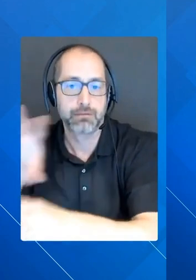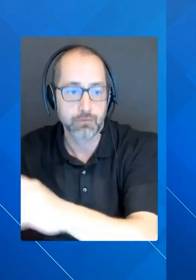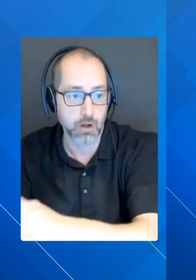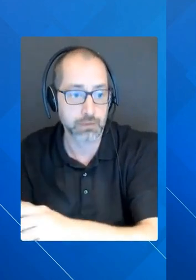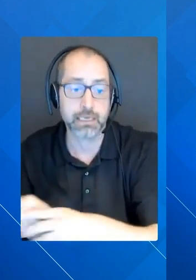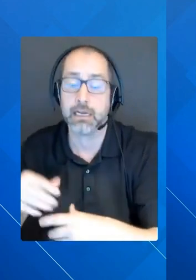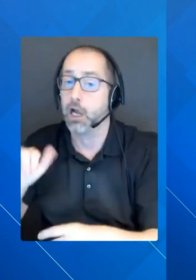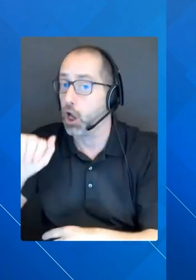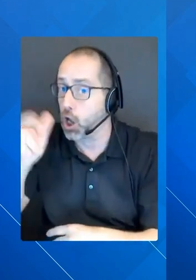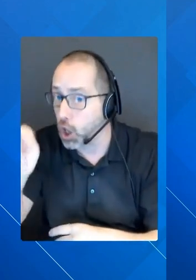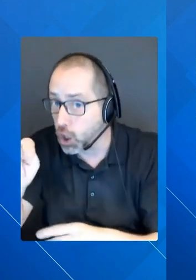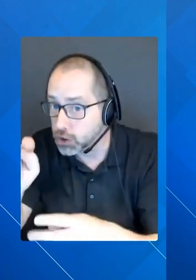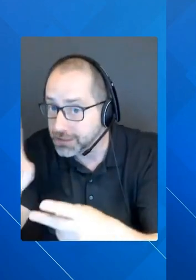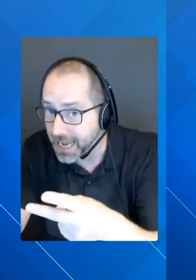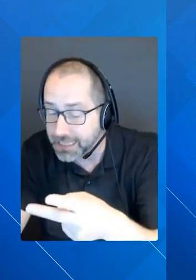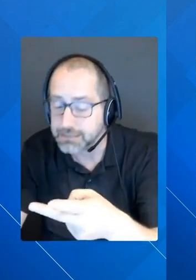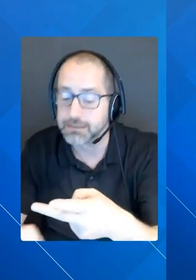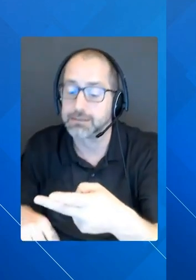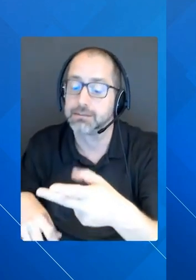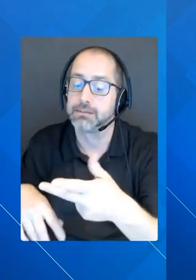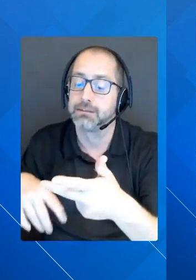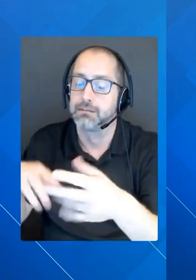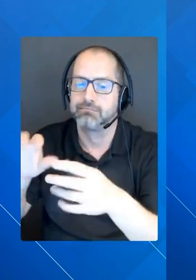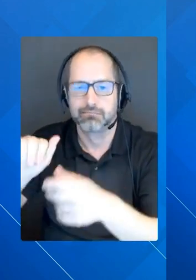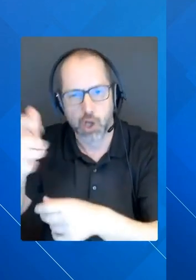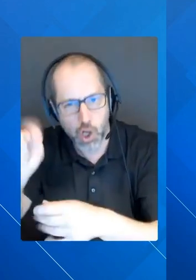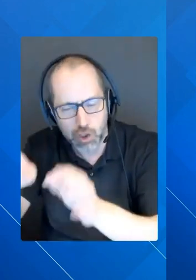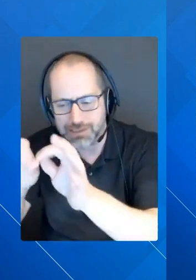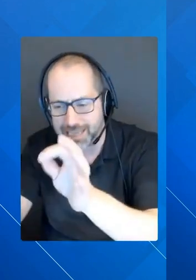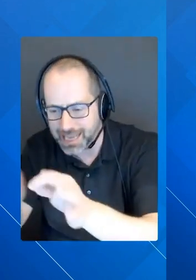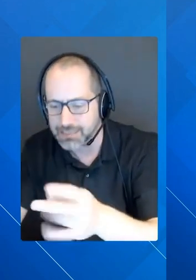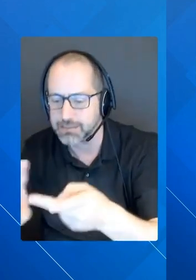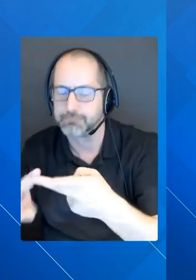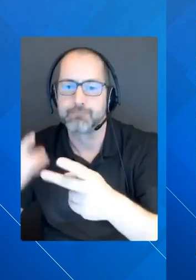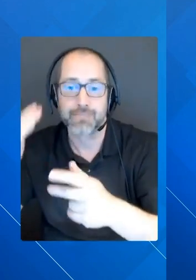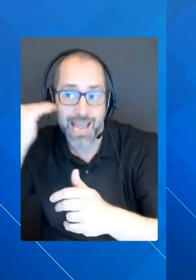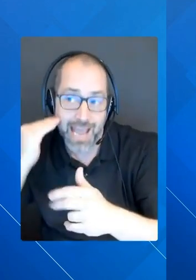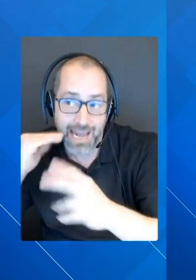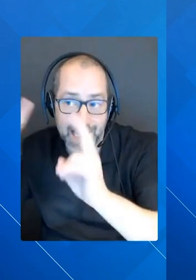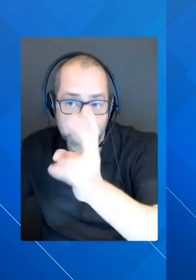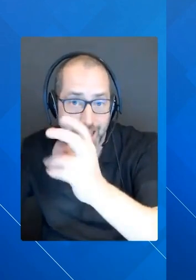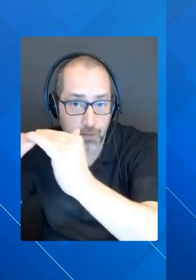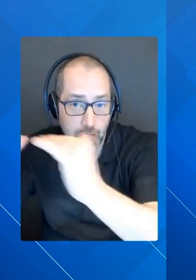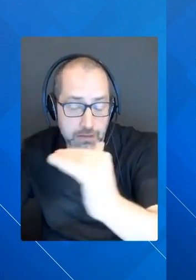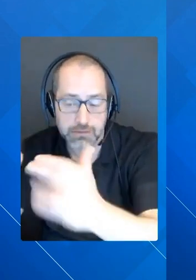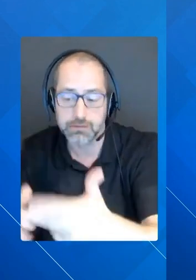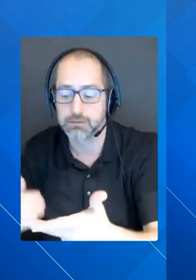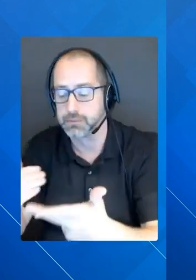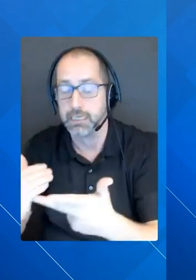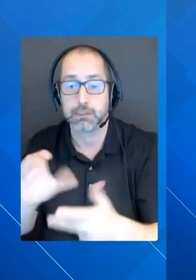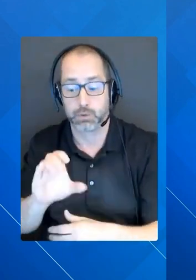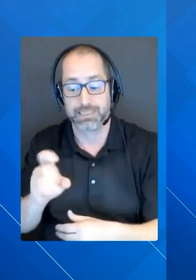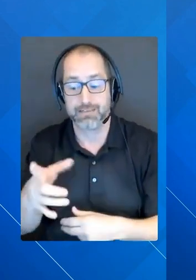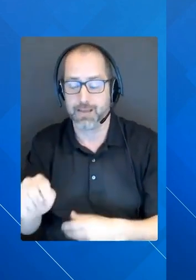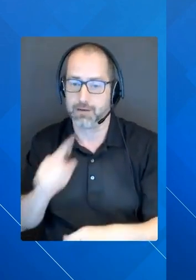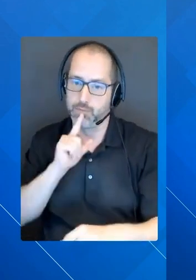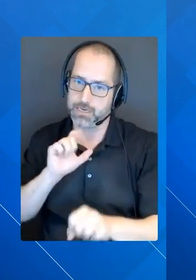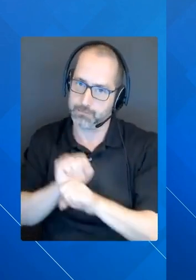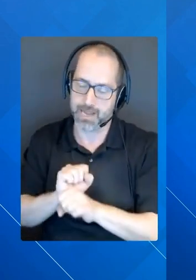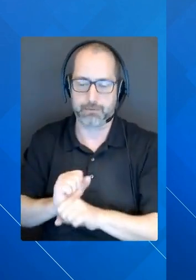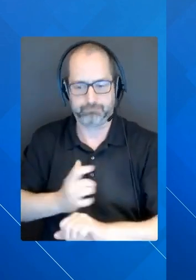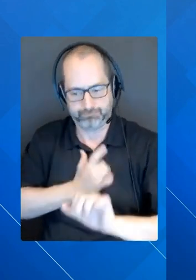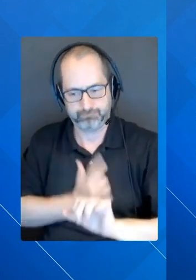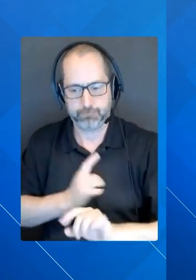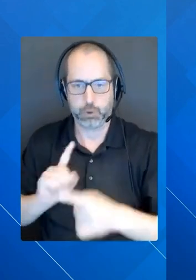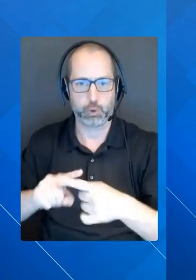and marking up your pages with the heading styles that we provide. At Cvent, we're committed to accessibility. We're always looking for